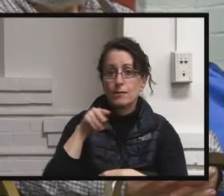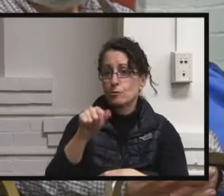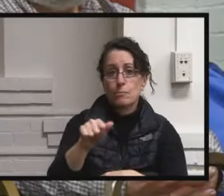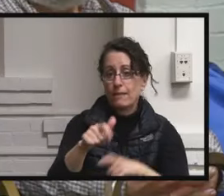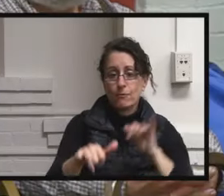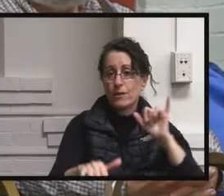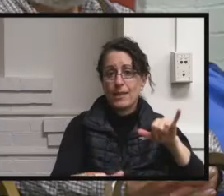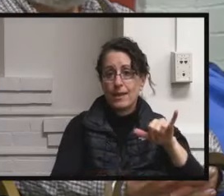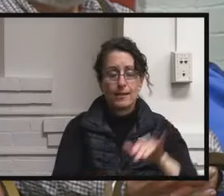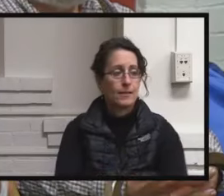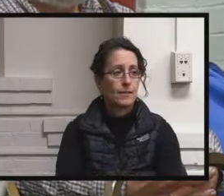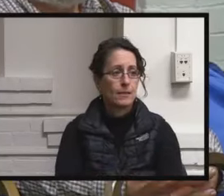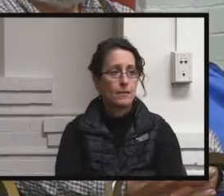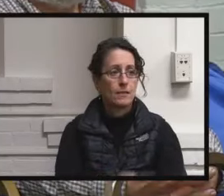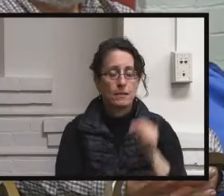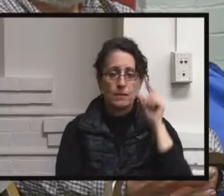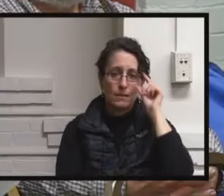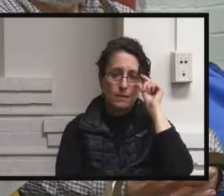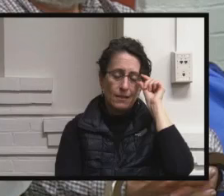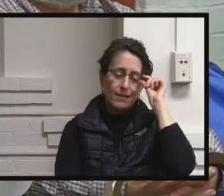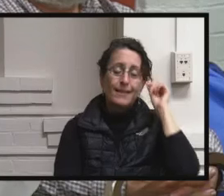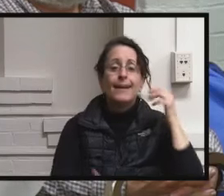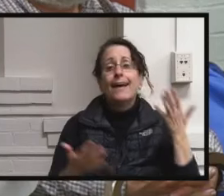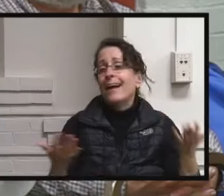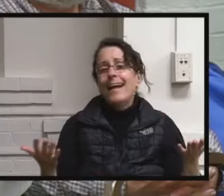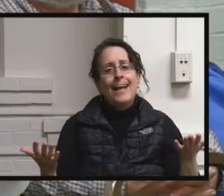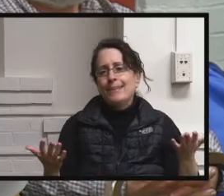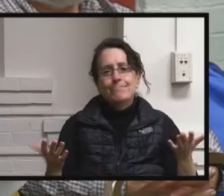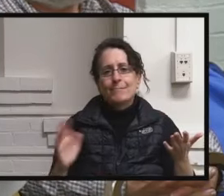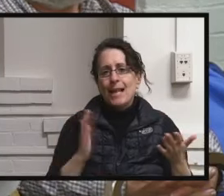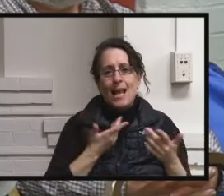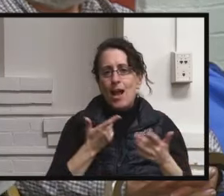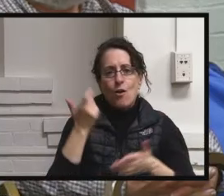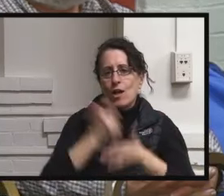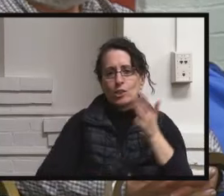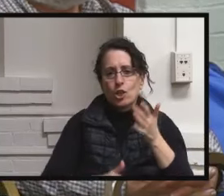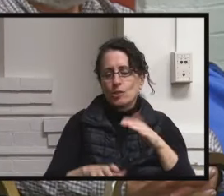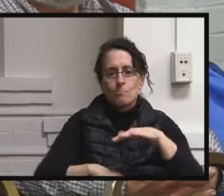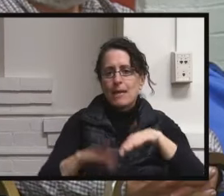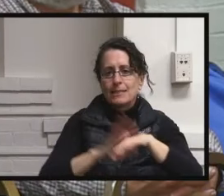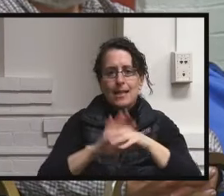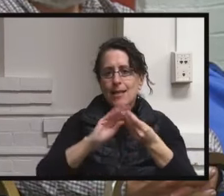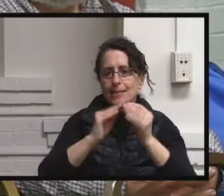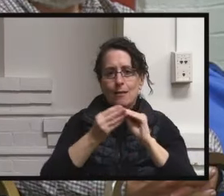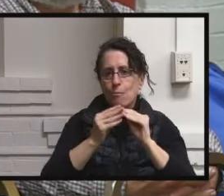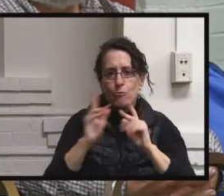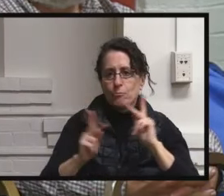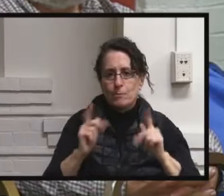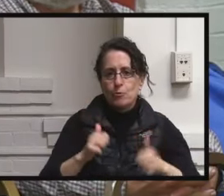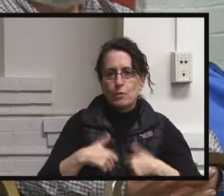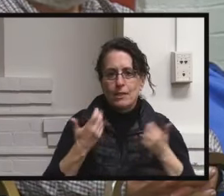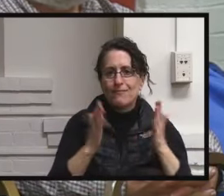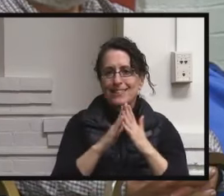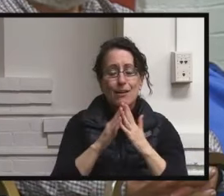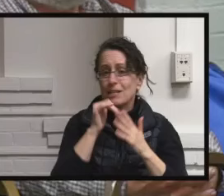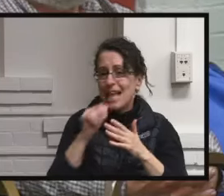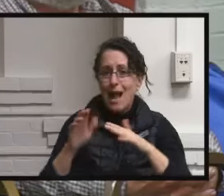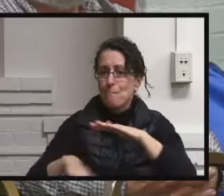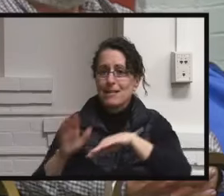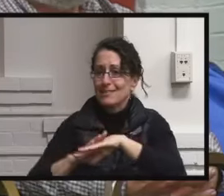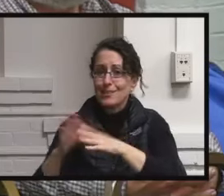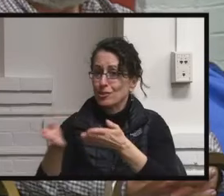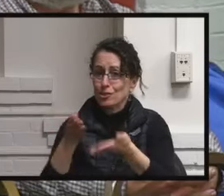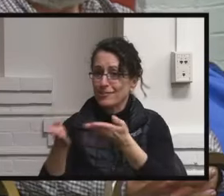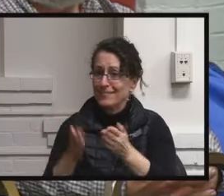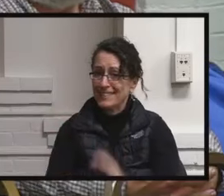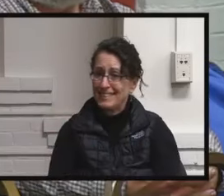that. Unfortunately, the way that our assessment works is based on population. It's not based on service. So I've had